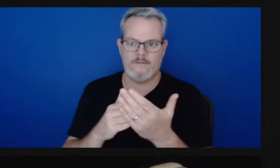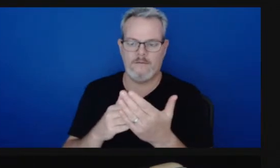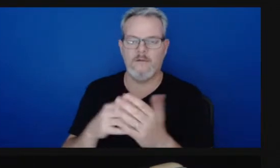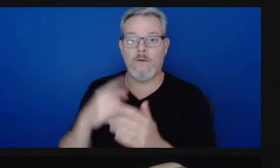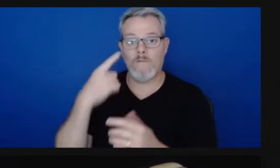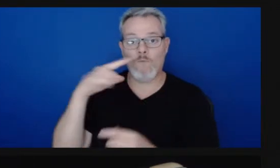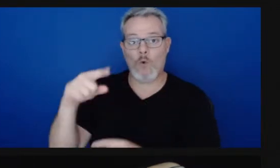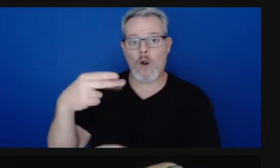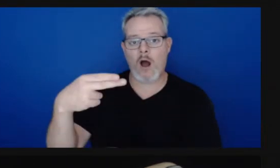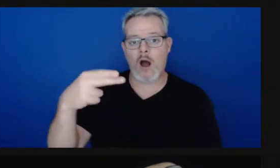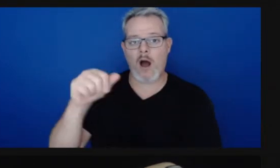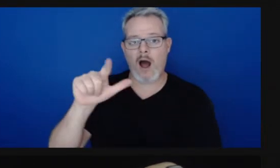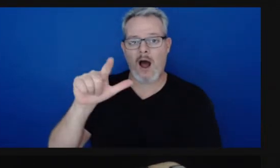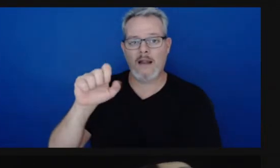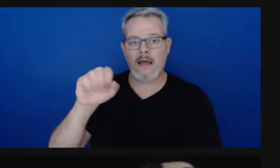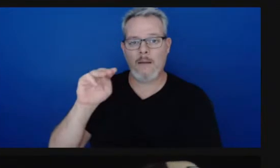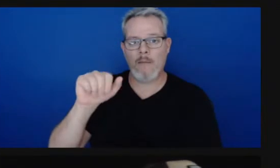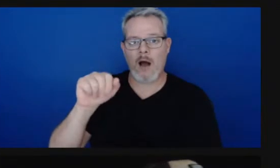again.